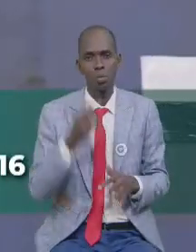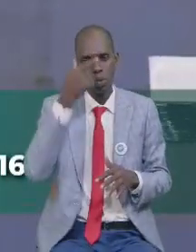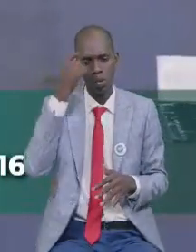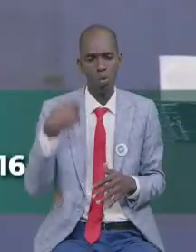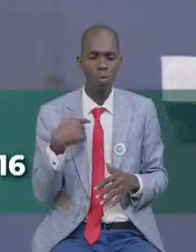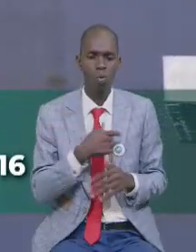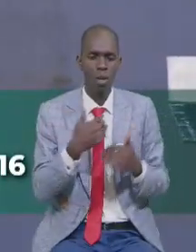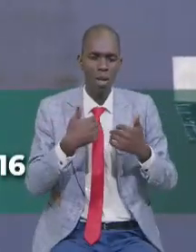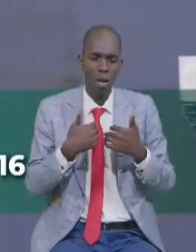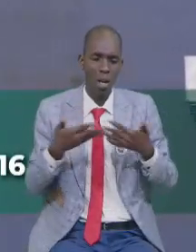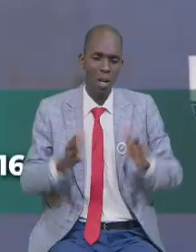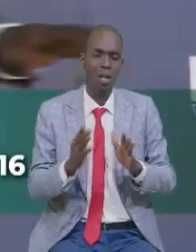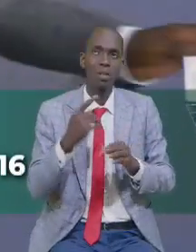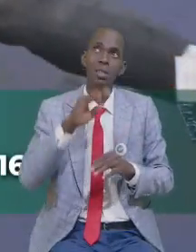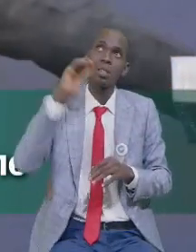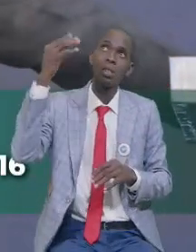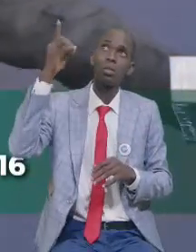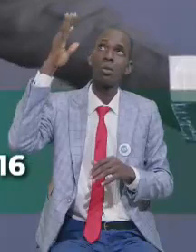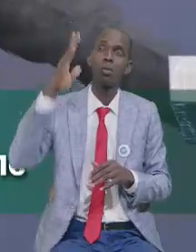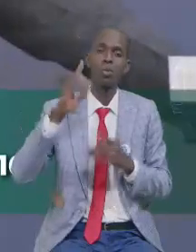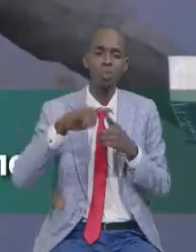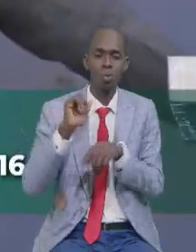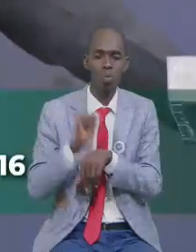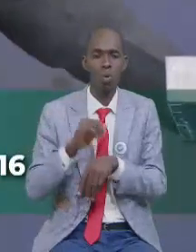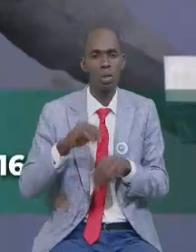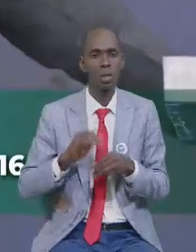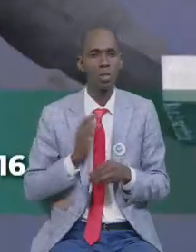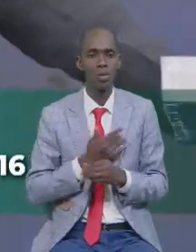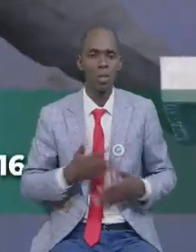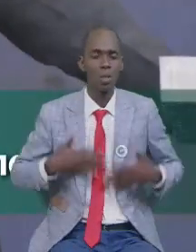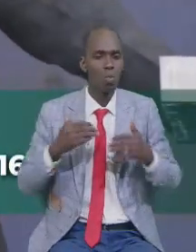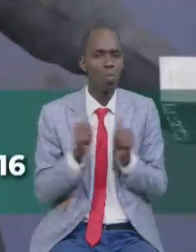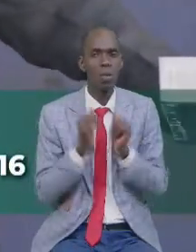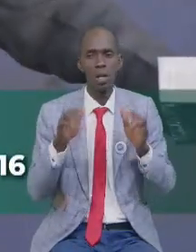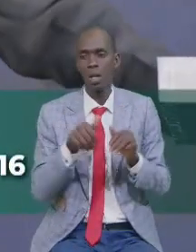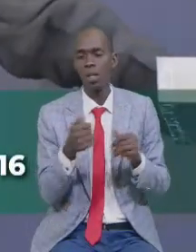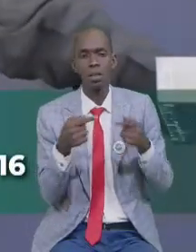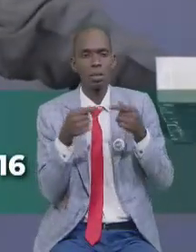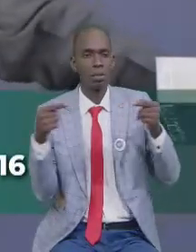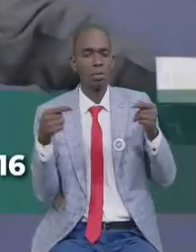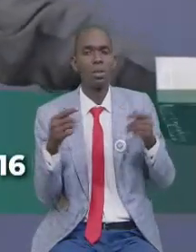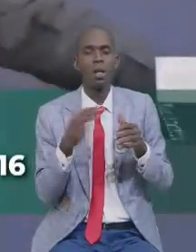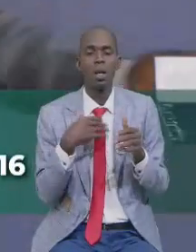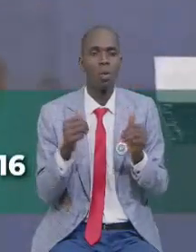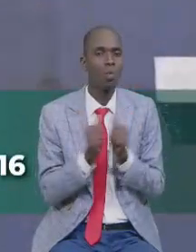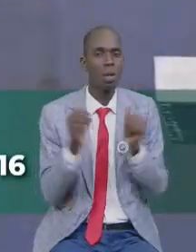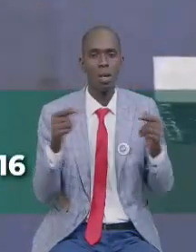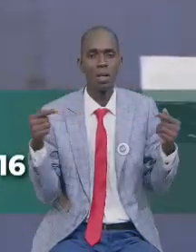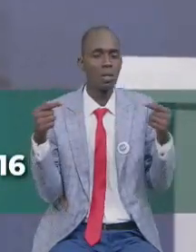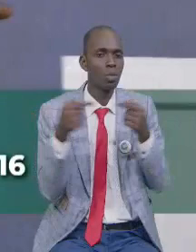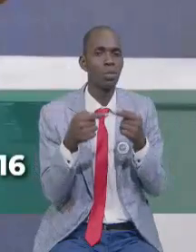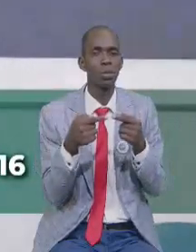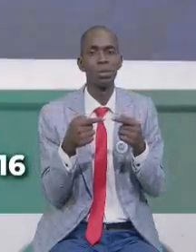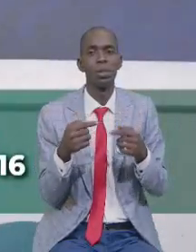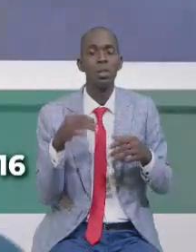God to work in our lives without a rival and without any opposition.